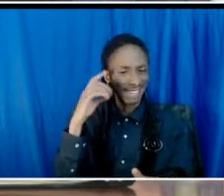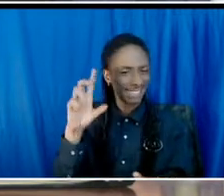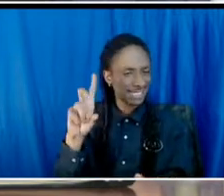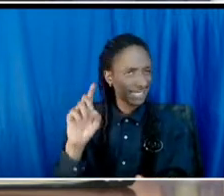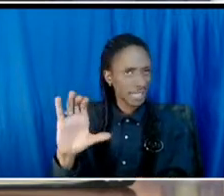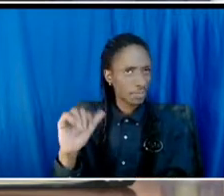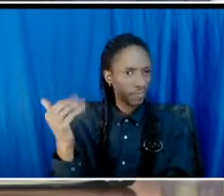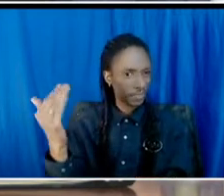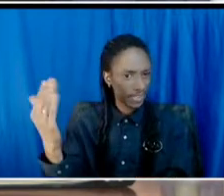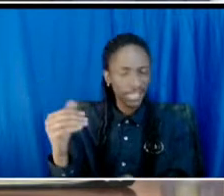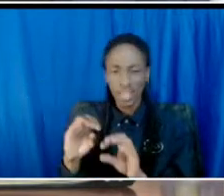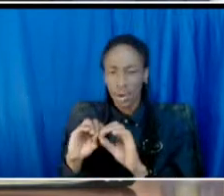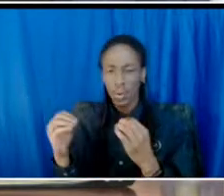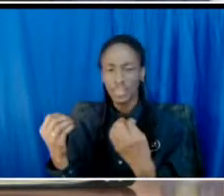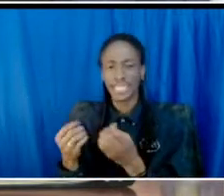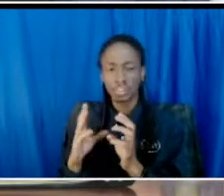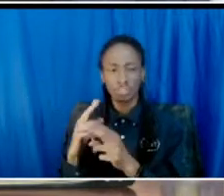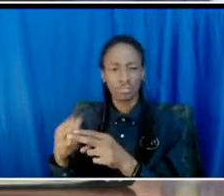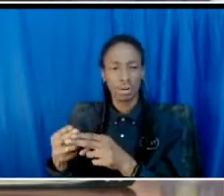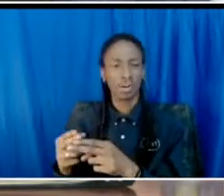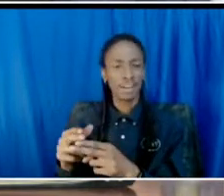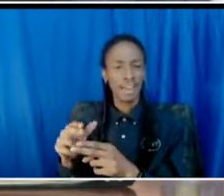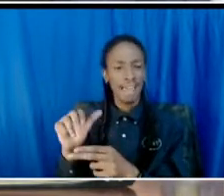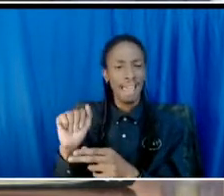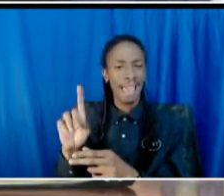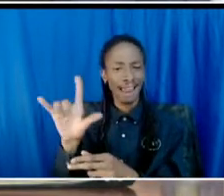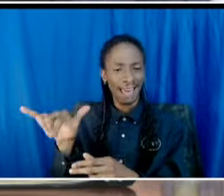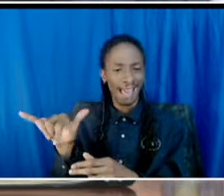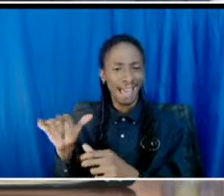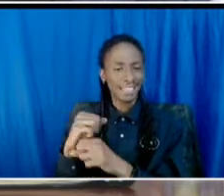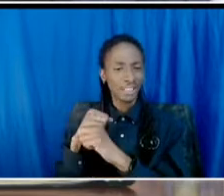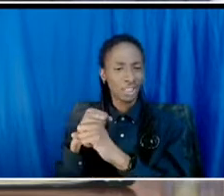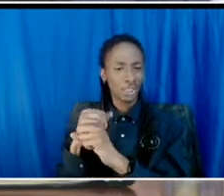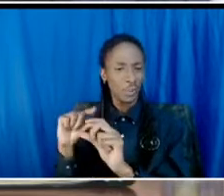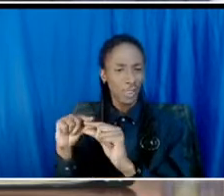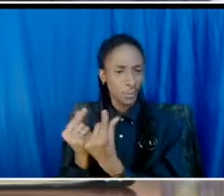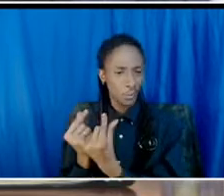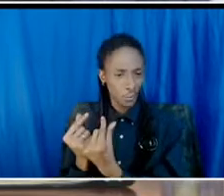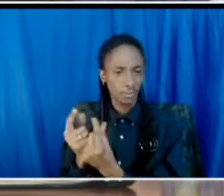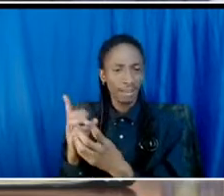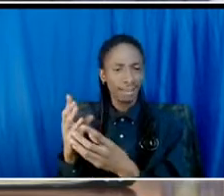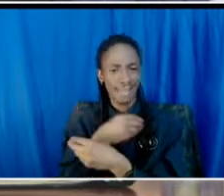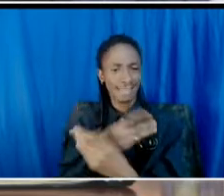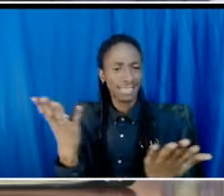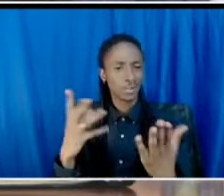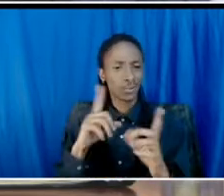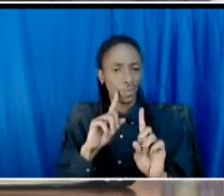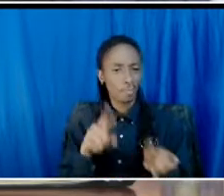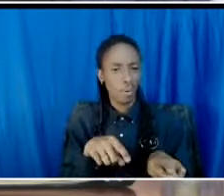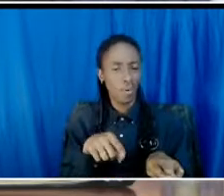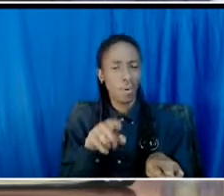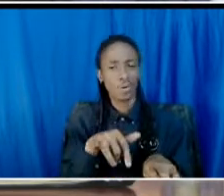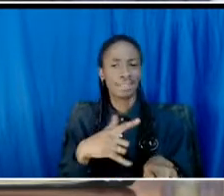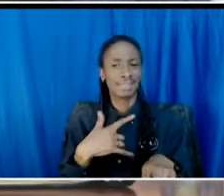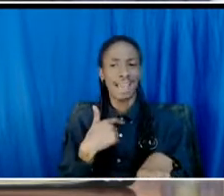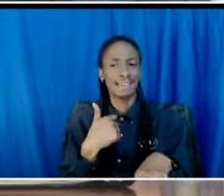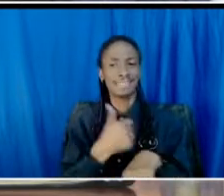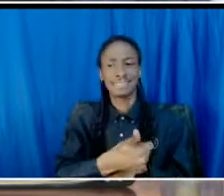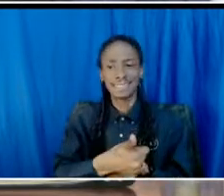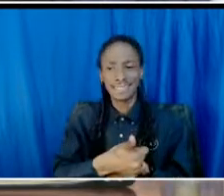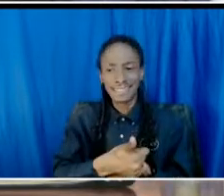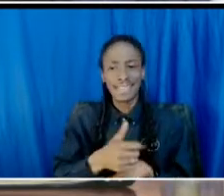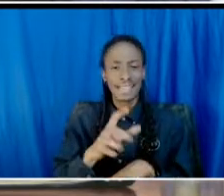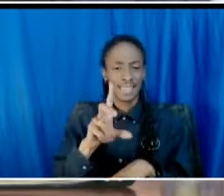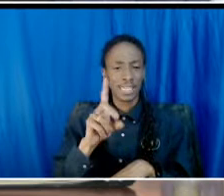organization called the Allied Security Group issued a report that alleged that the Dominion voting machines in